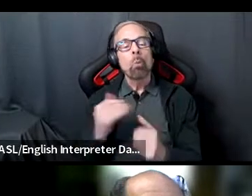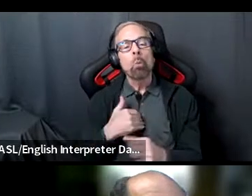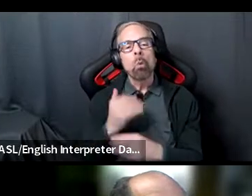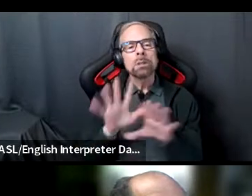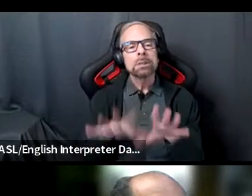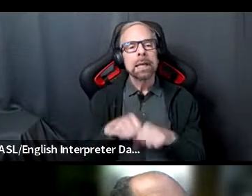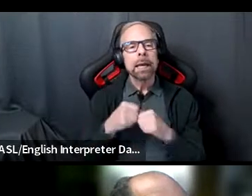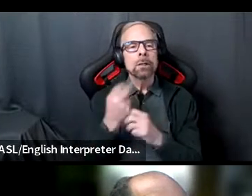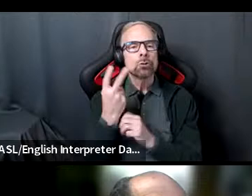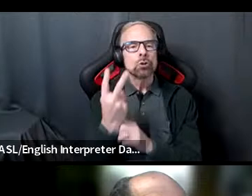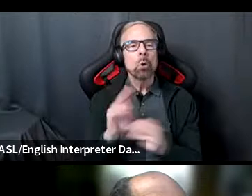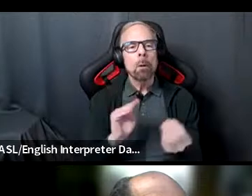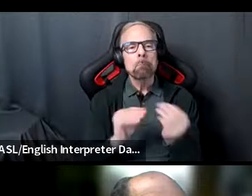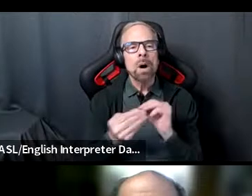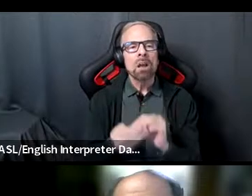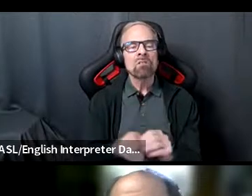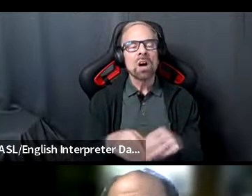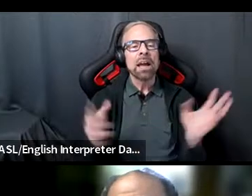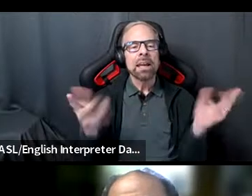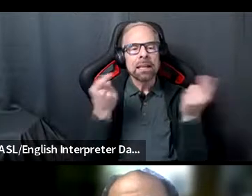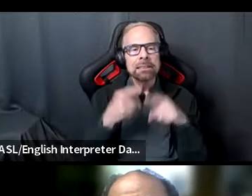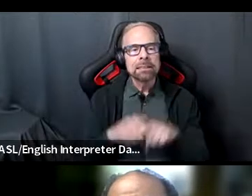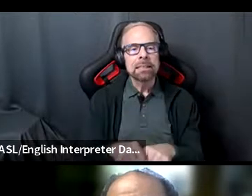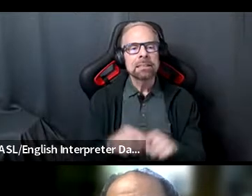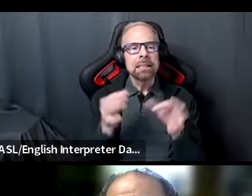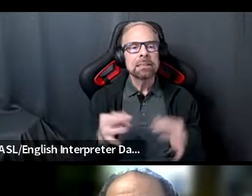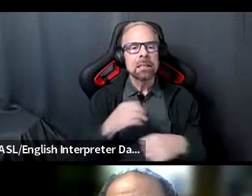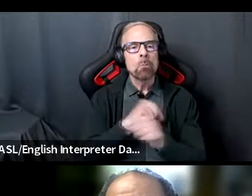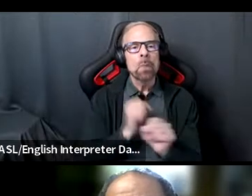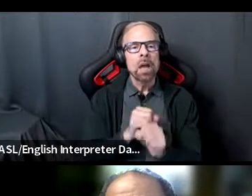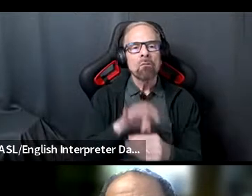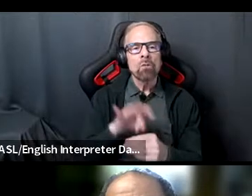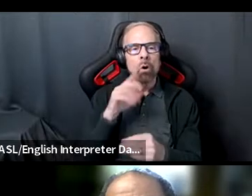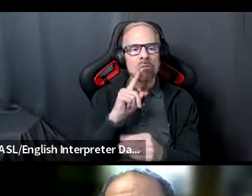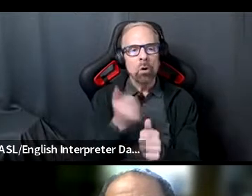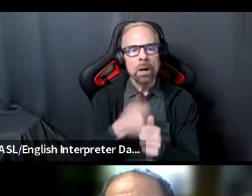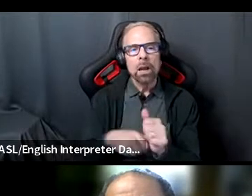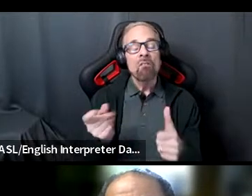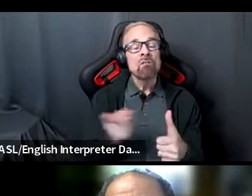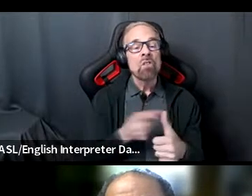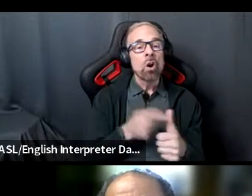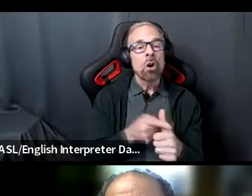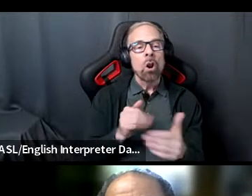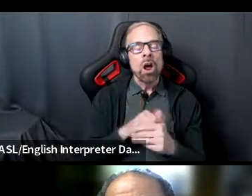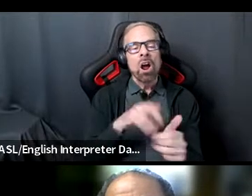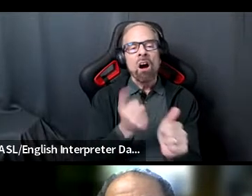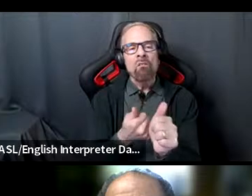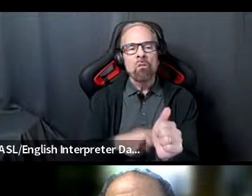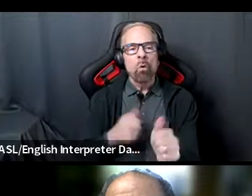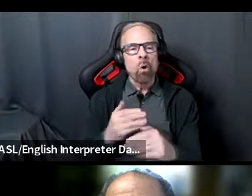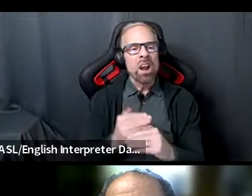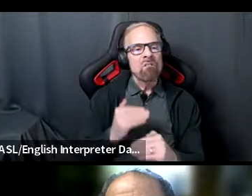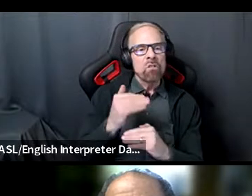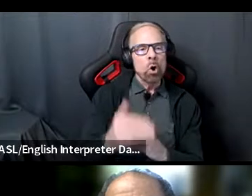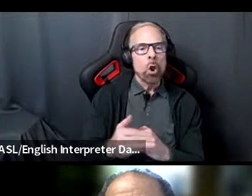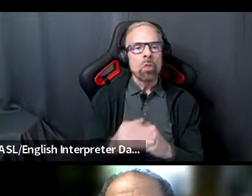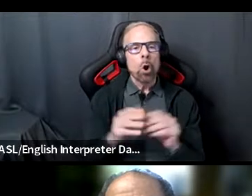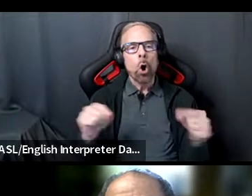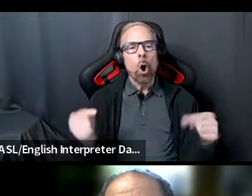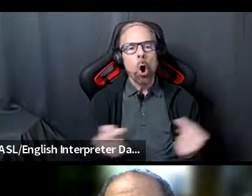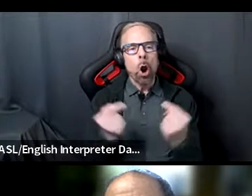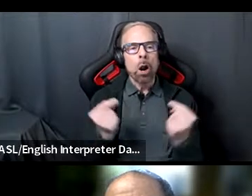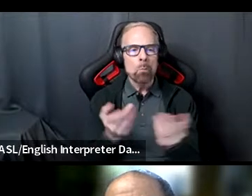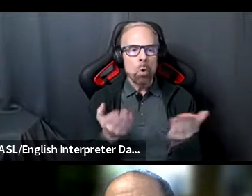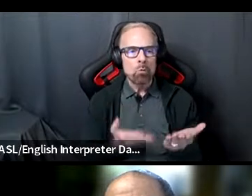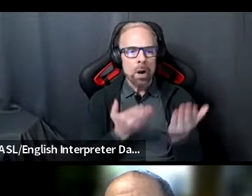modified consensus decision-making votes for each. So the first we'll go through is the avoid further harm recommendations that